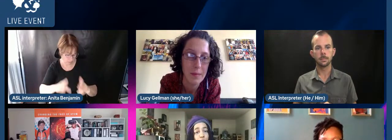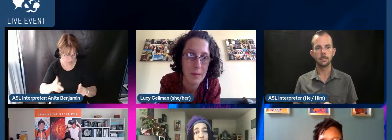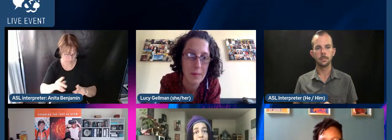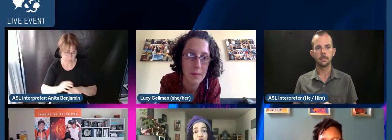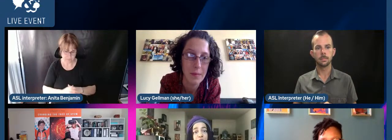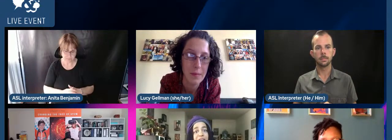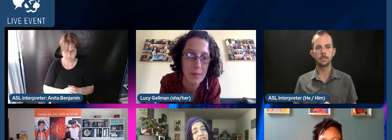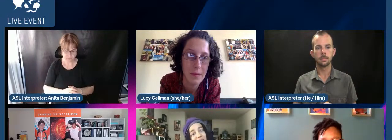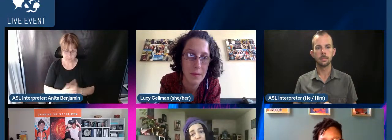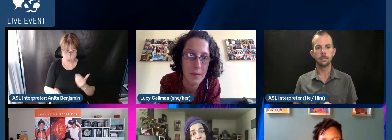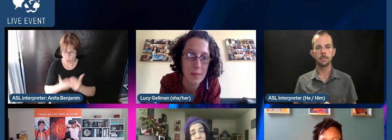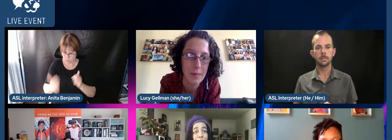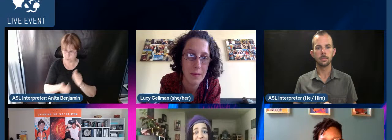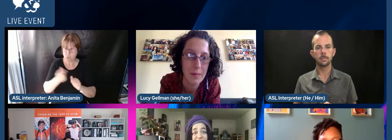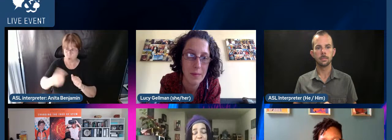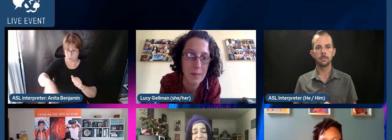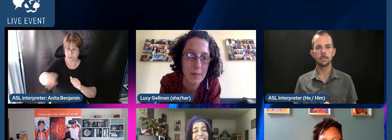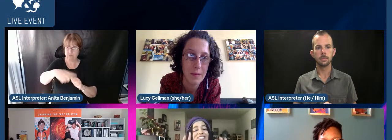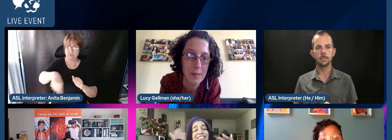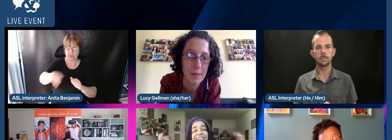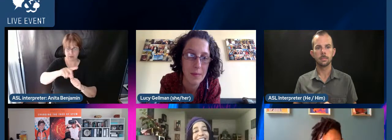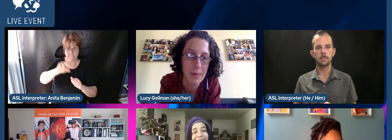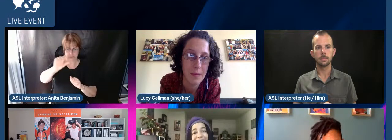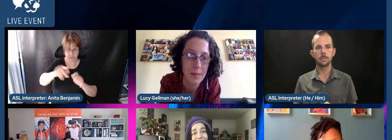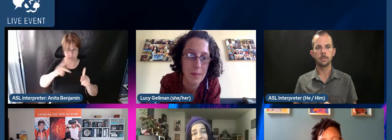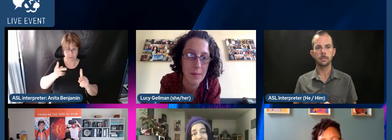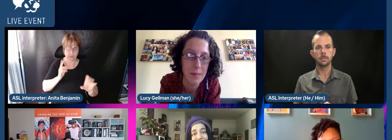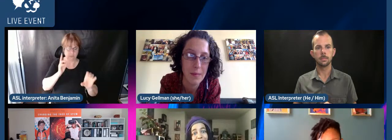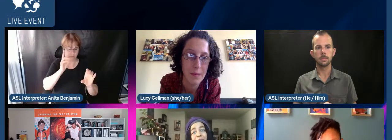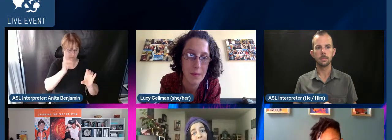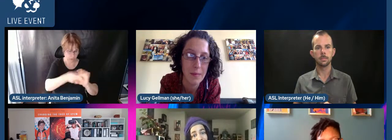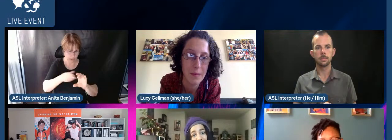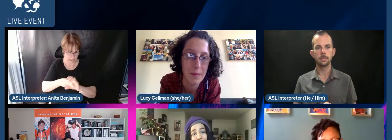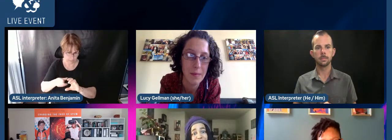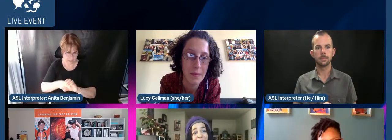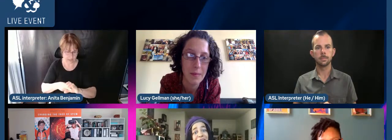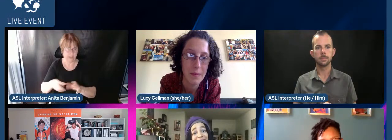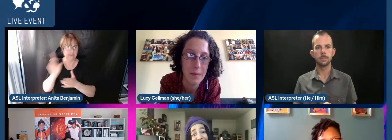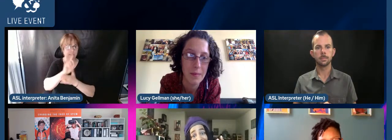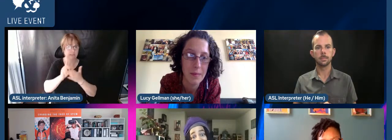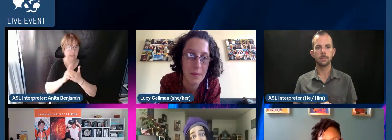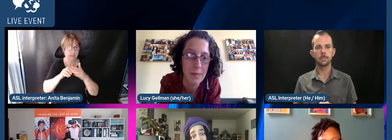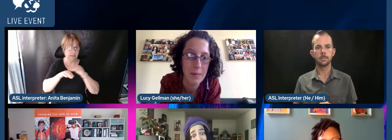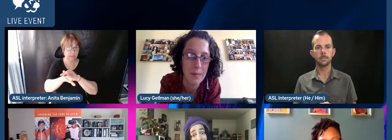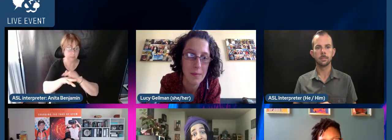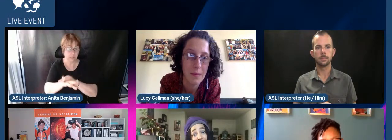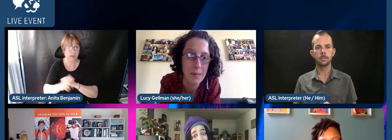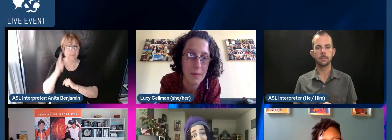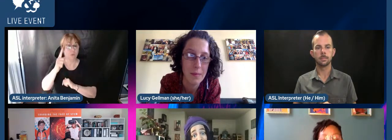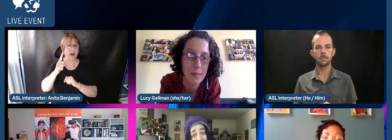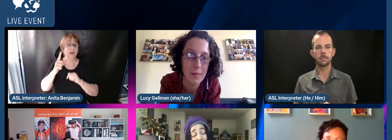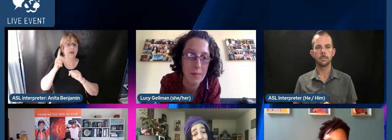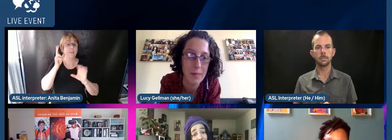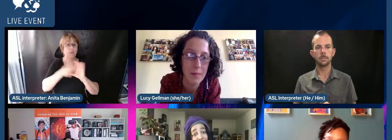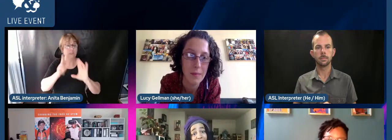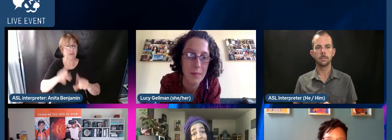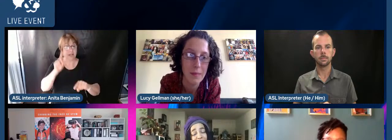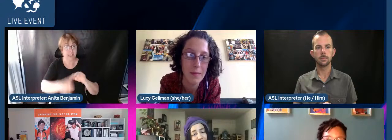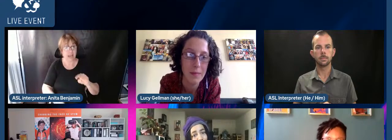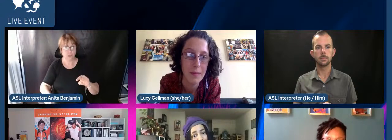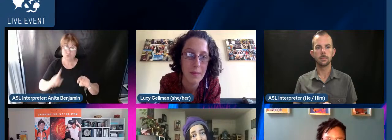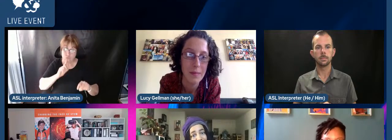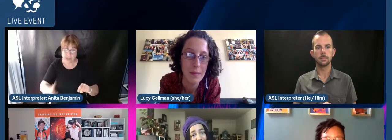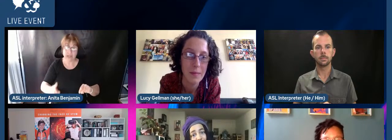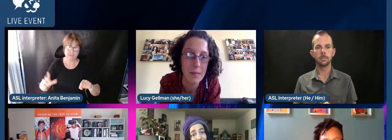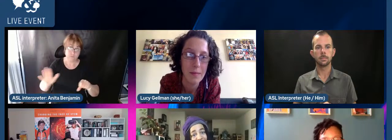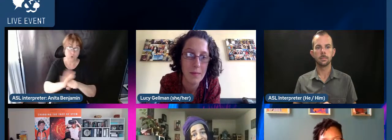And it's almost majority disabled people participating, designing accessibility, but one of our participants can't fully participate because